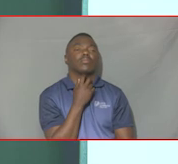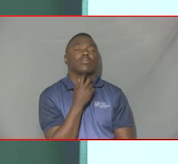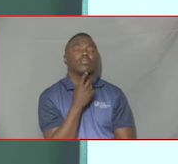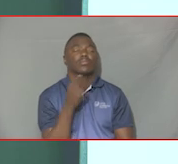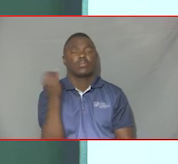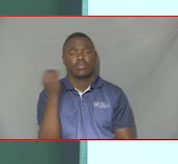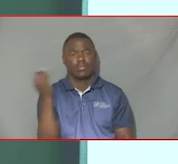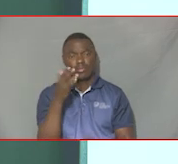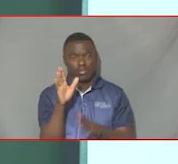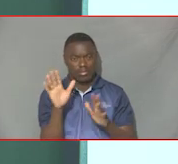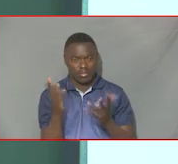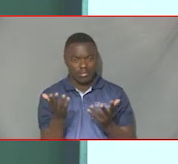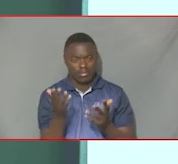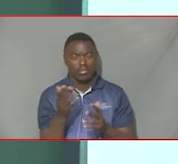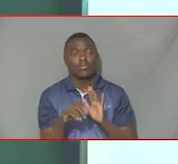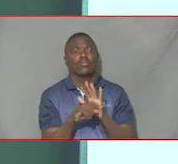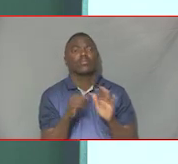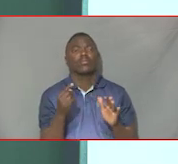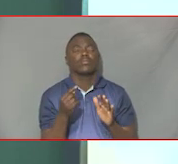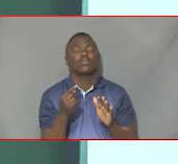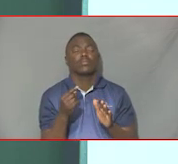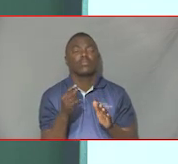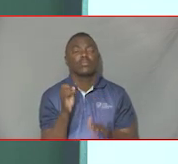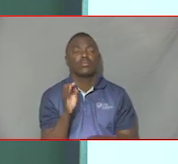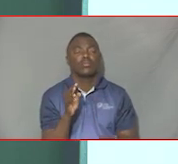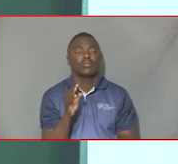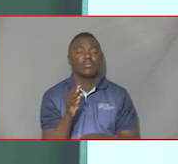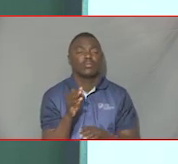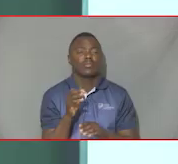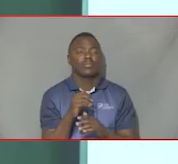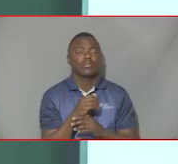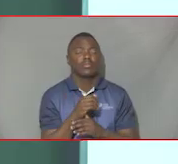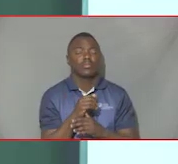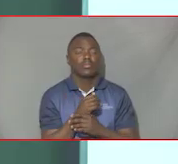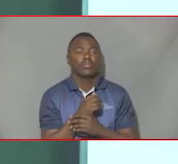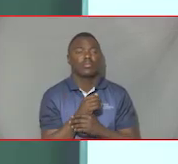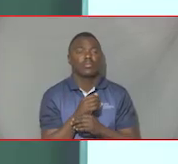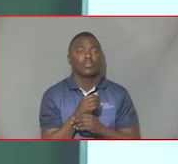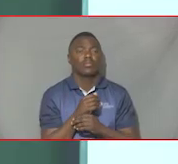like for a negative? If you draw your regression line,